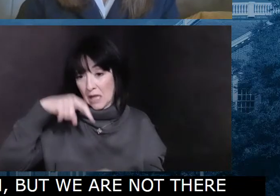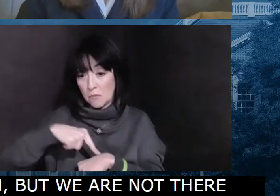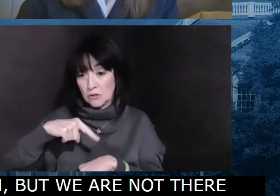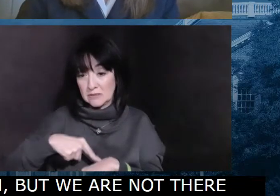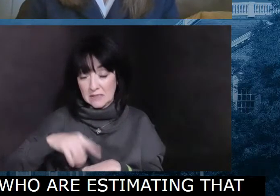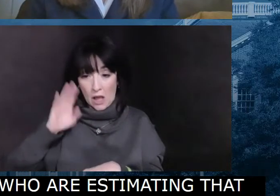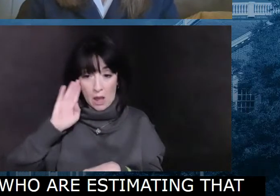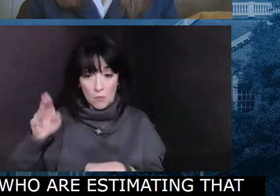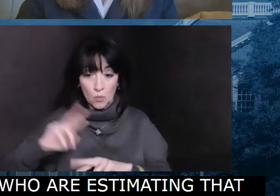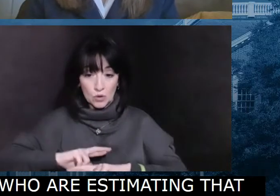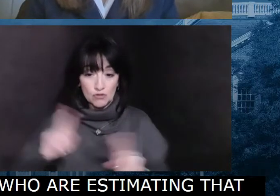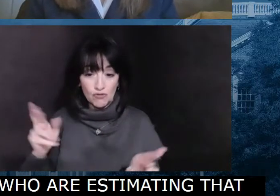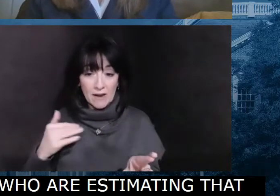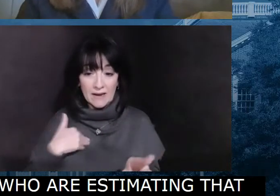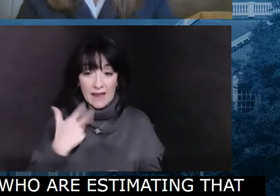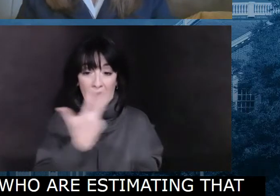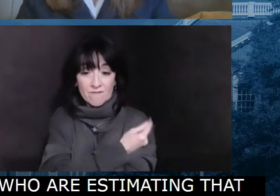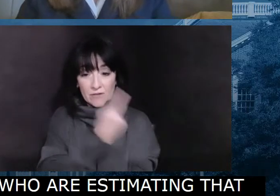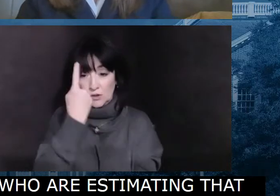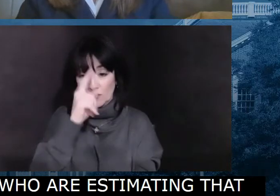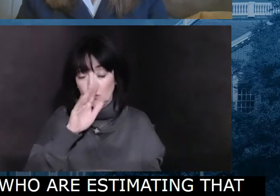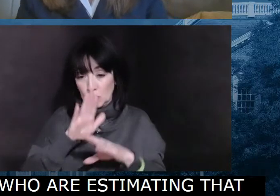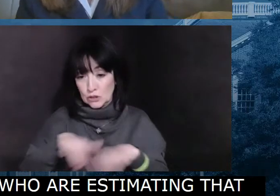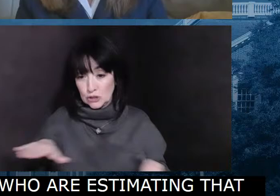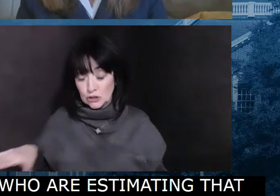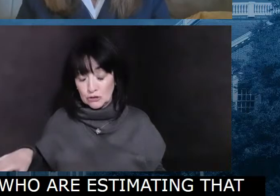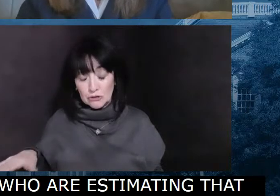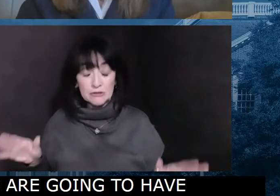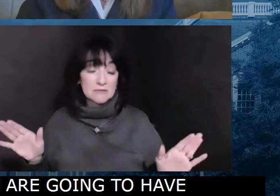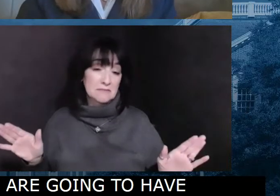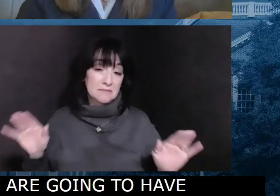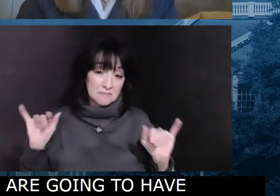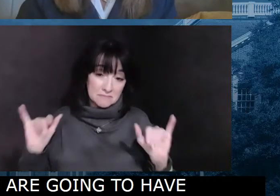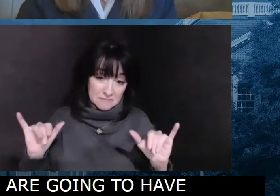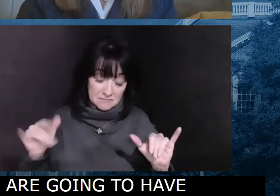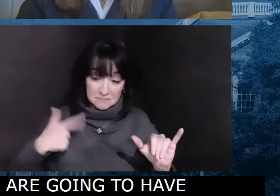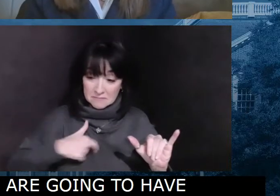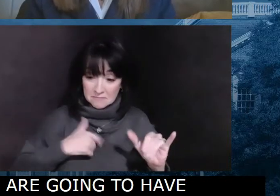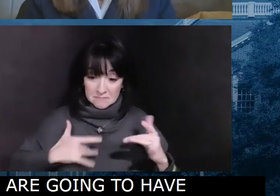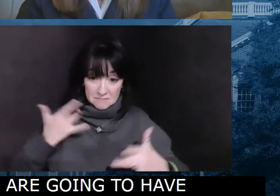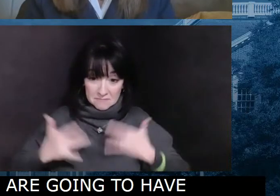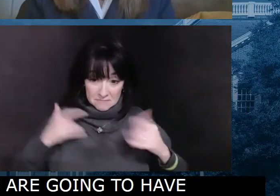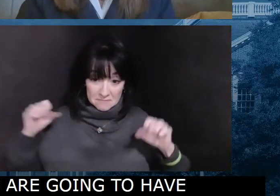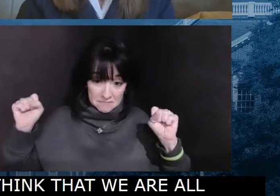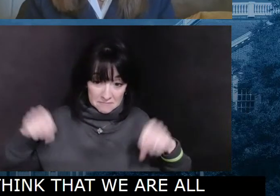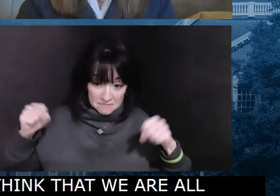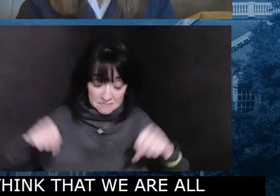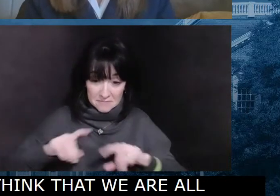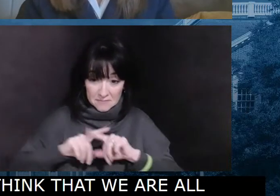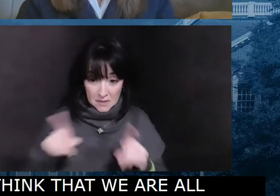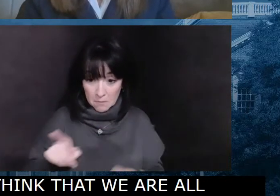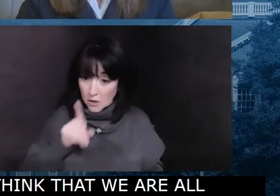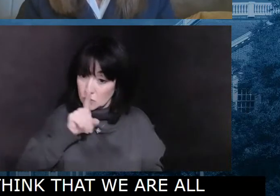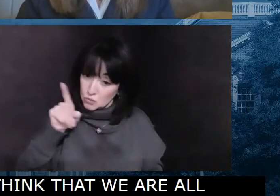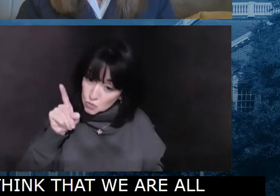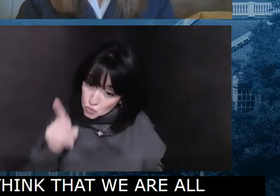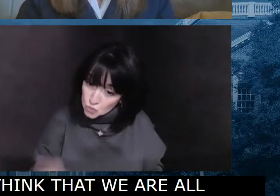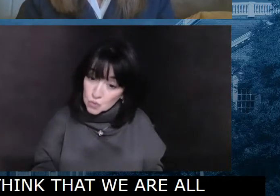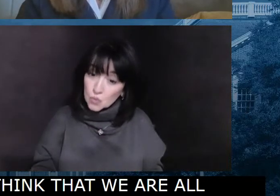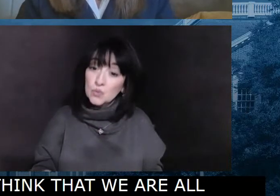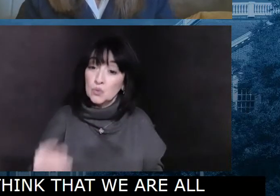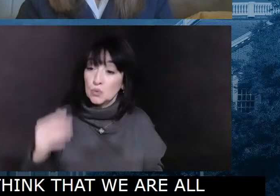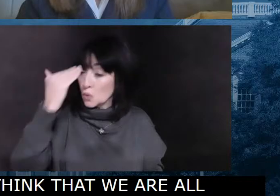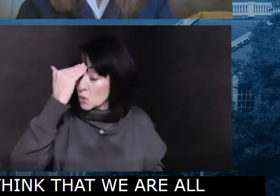all excited about the point in time when that happens, but we don't know with any certainty yet, as these vaccines have